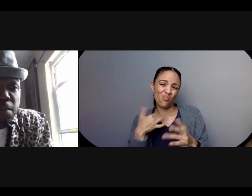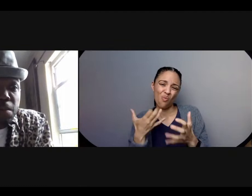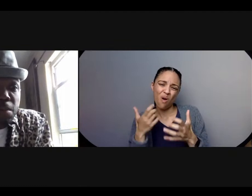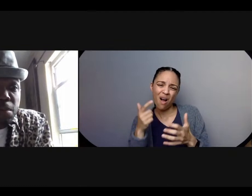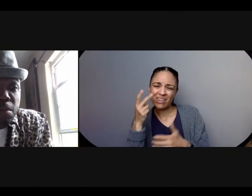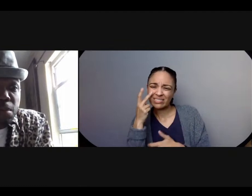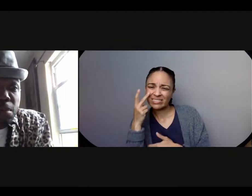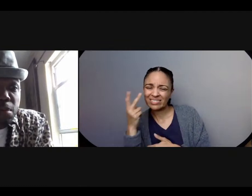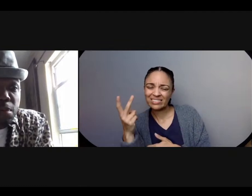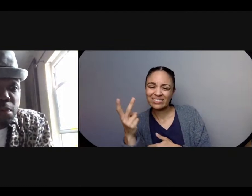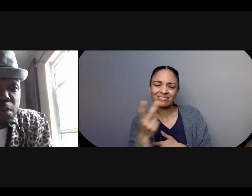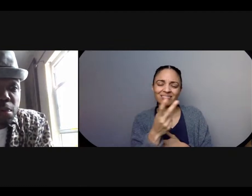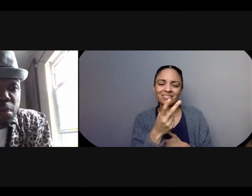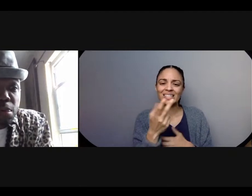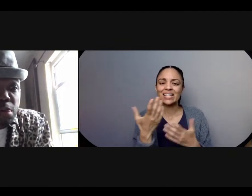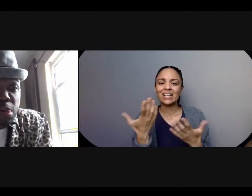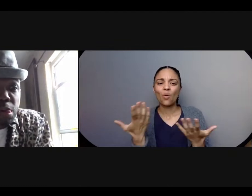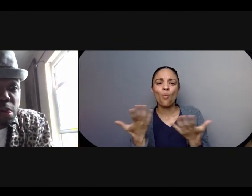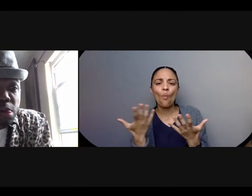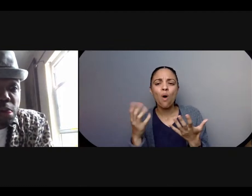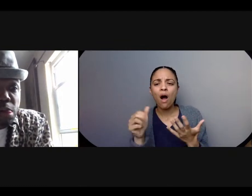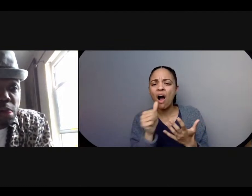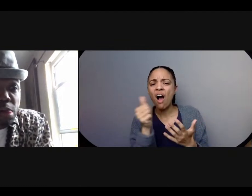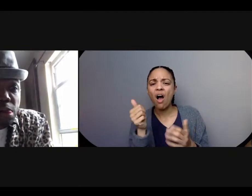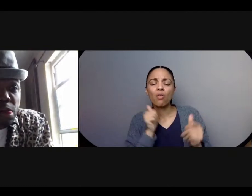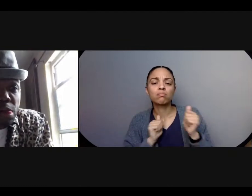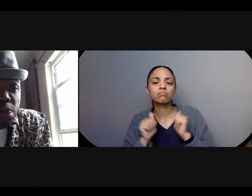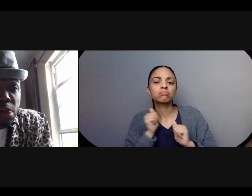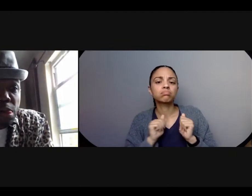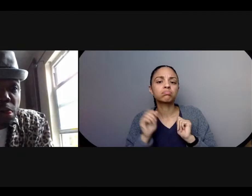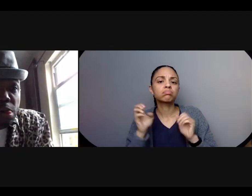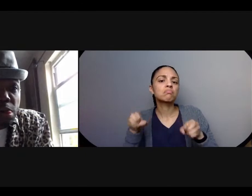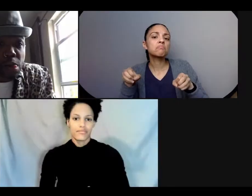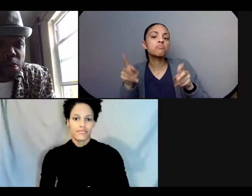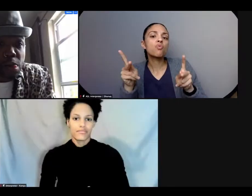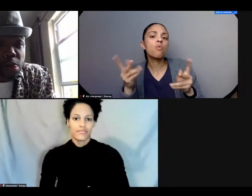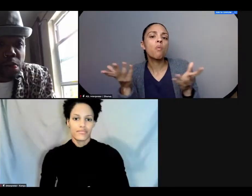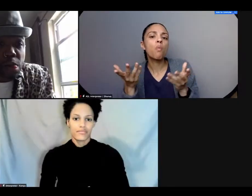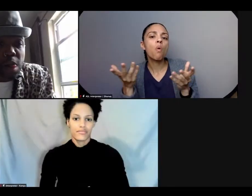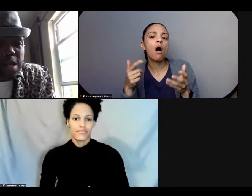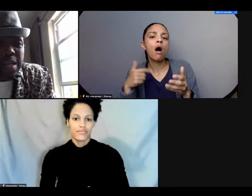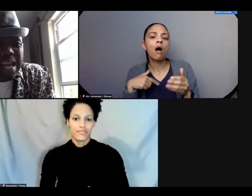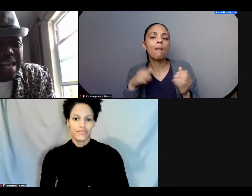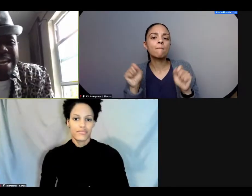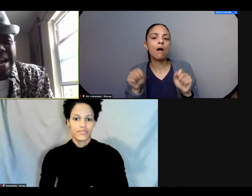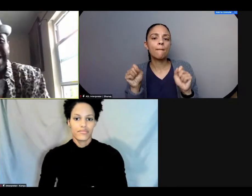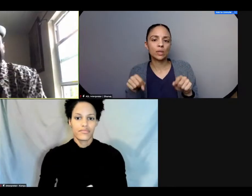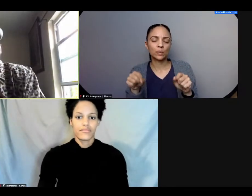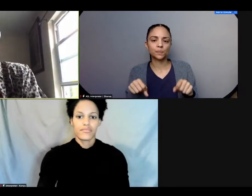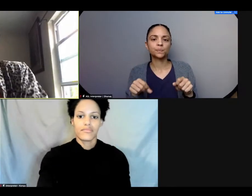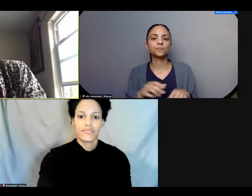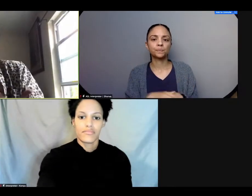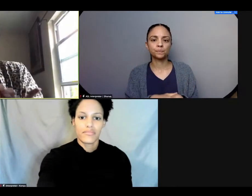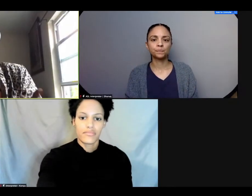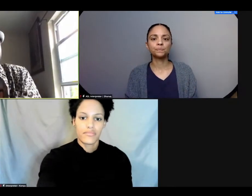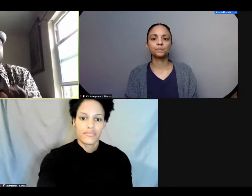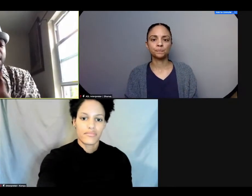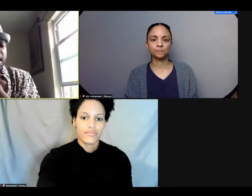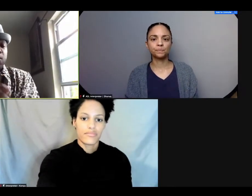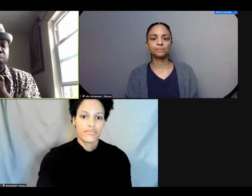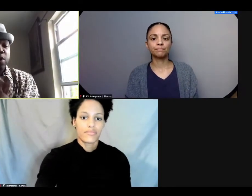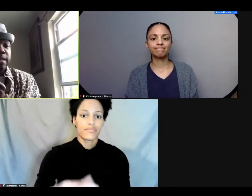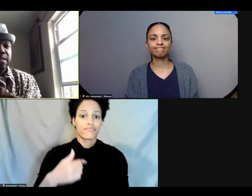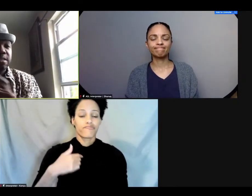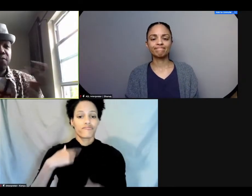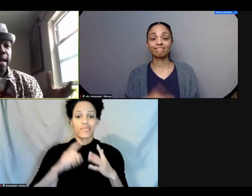people don't know. You became what kind of an artist, and then you might have to show us something. like, I just started to, I was